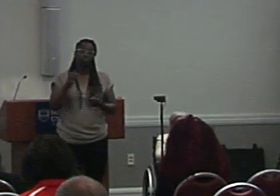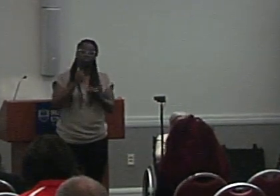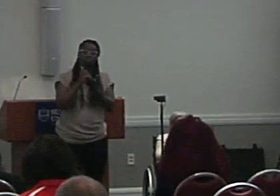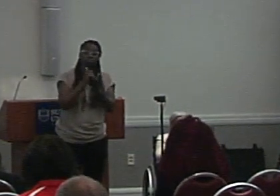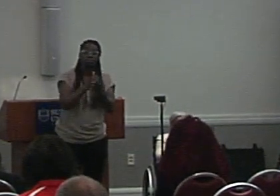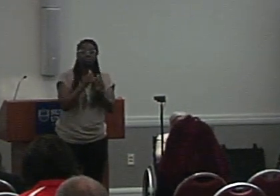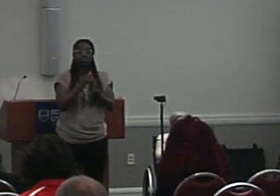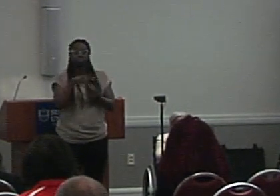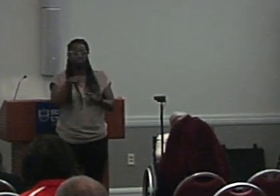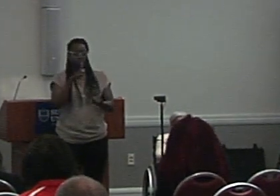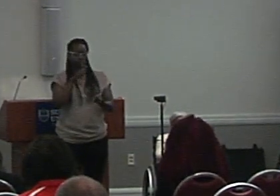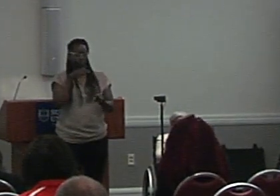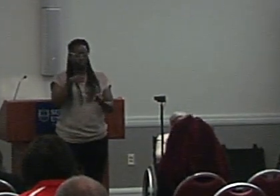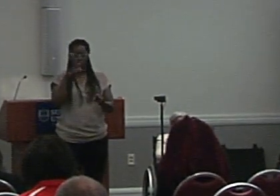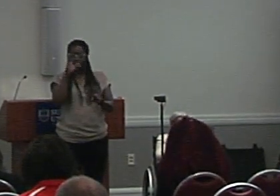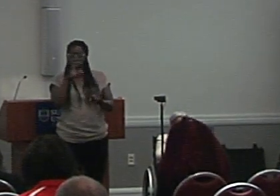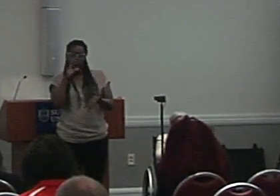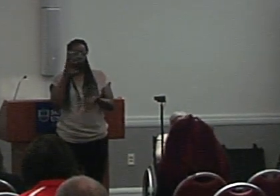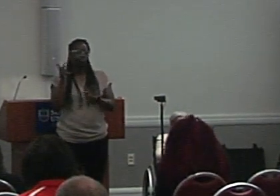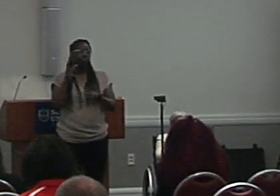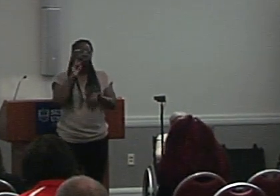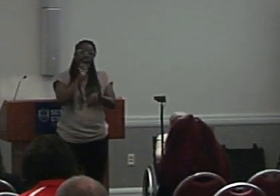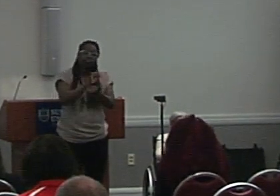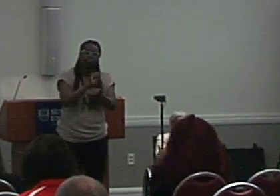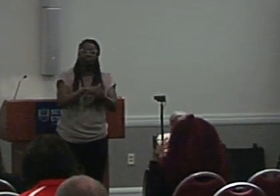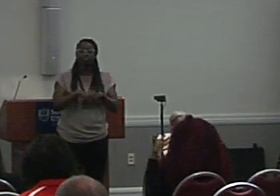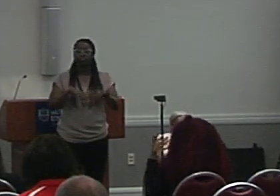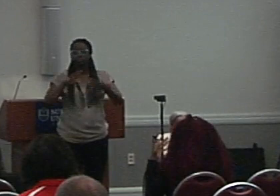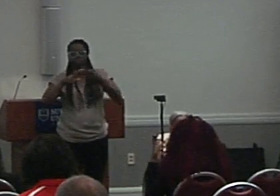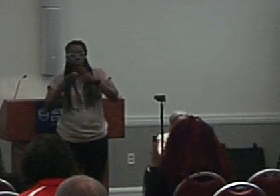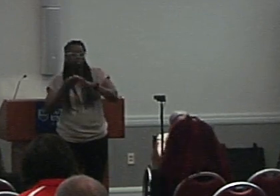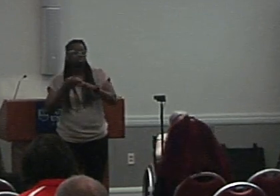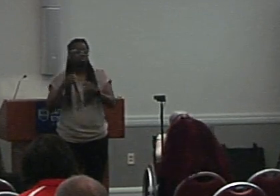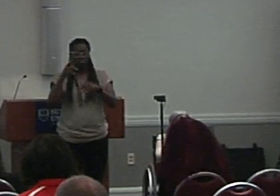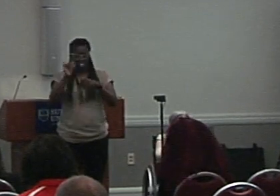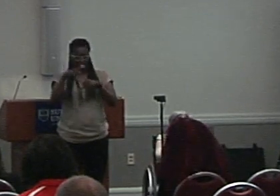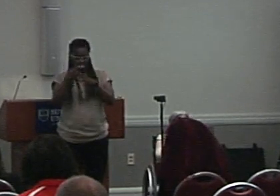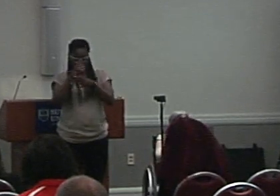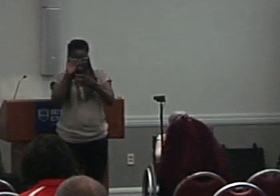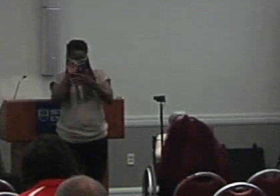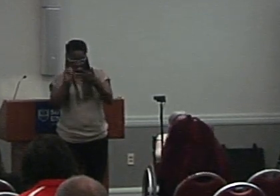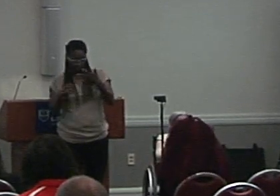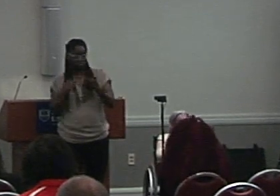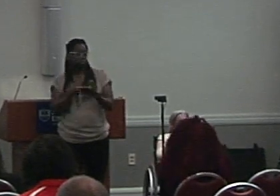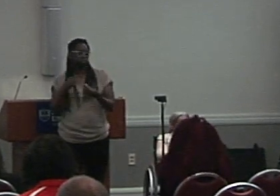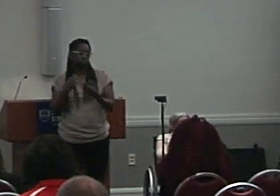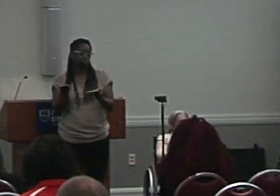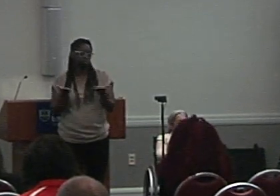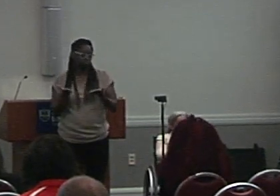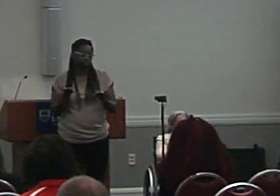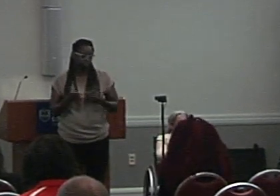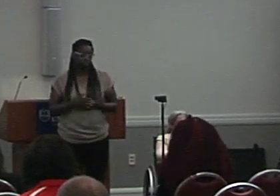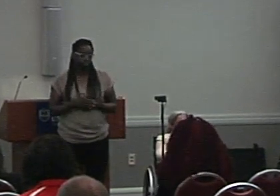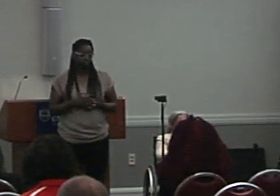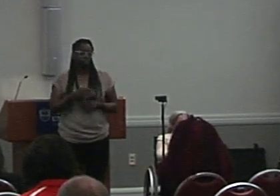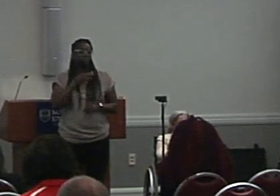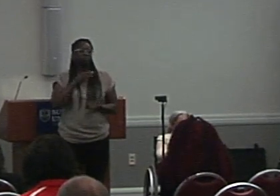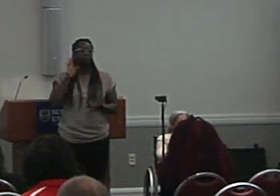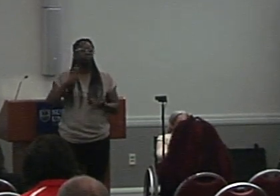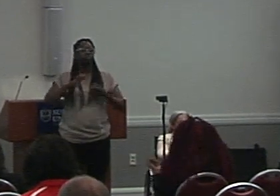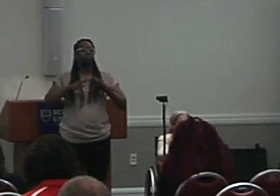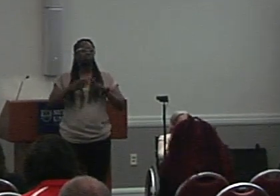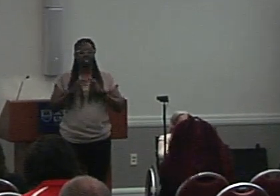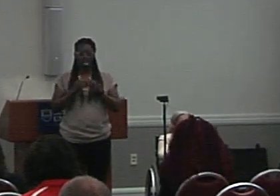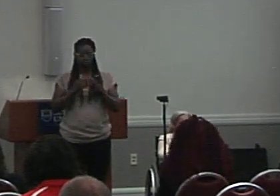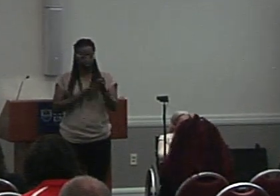and community. What other resources is the city of Boston doing to serve people with mental health issues? Andrea,